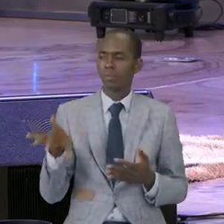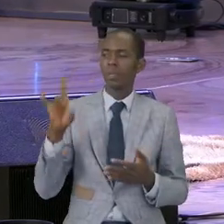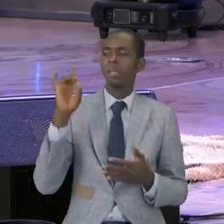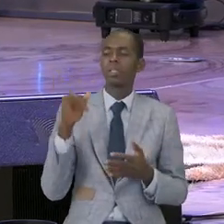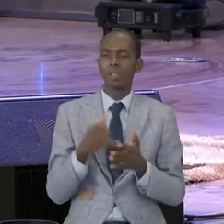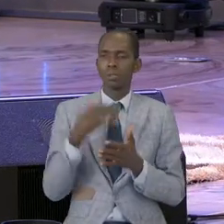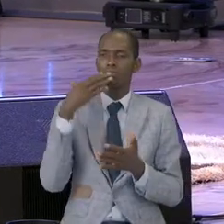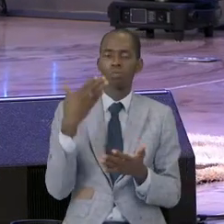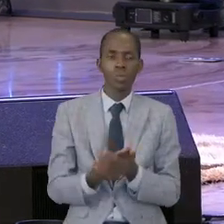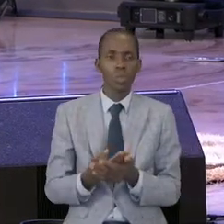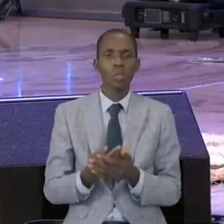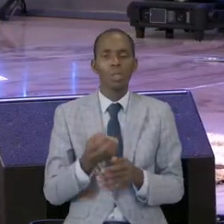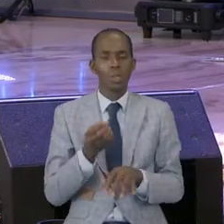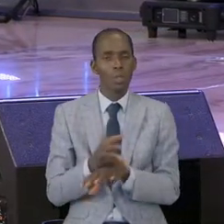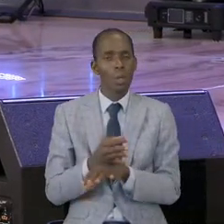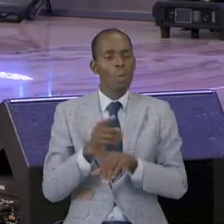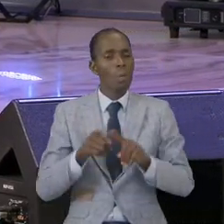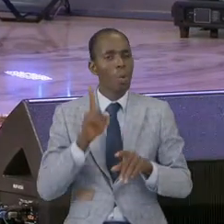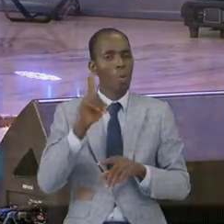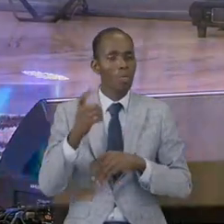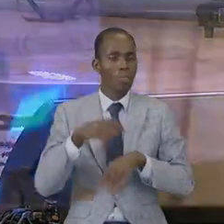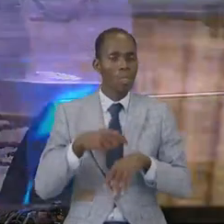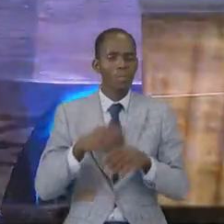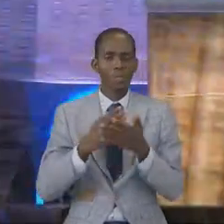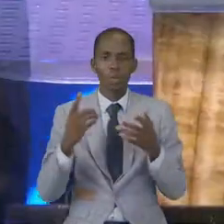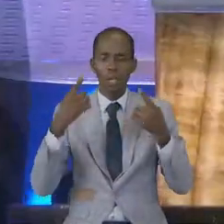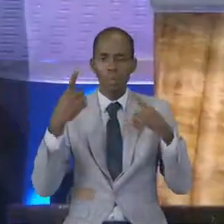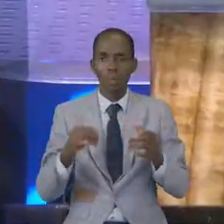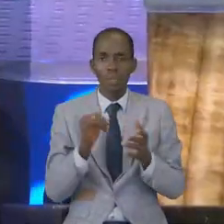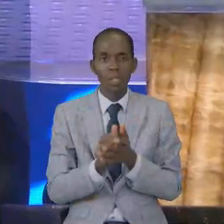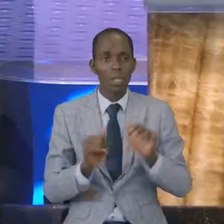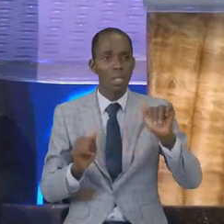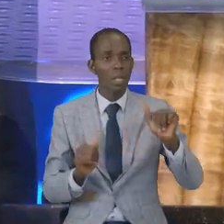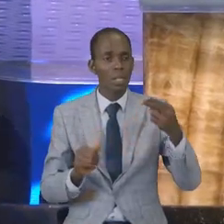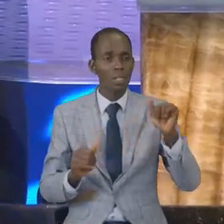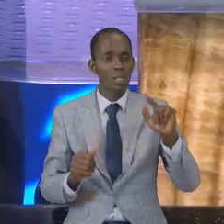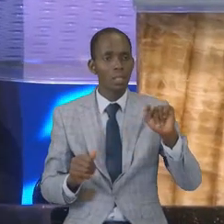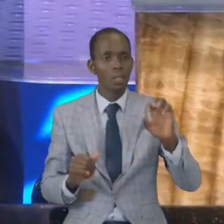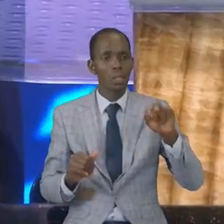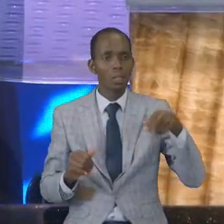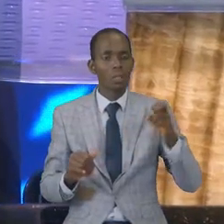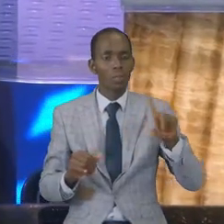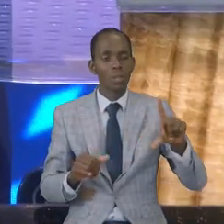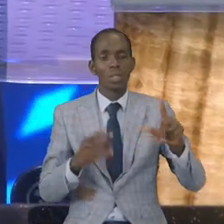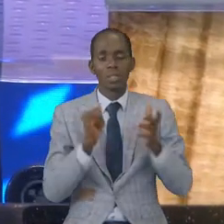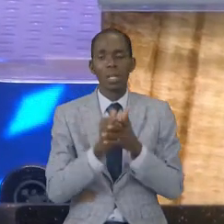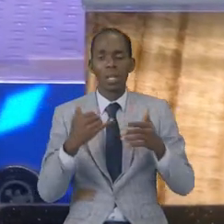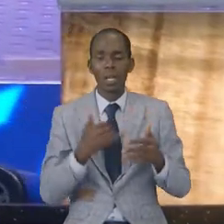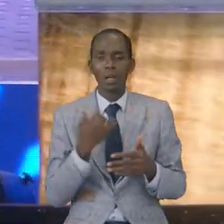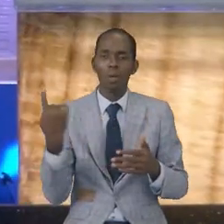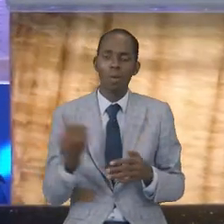But eventually, something happened that Ahithophel, who had been a guide, a counselor,